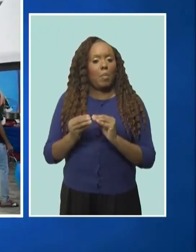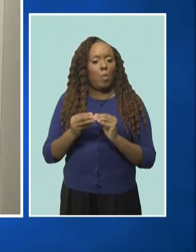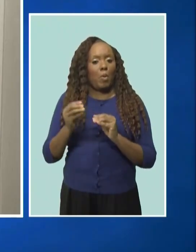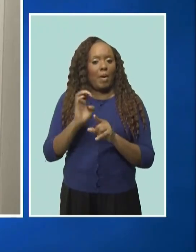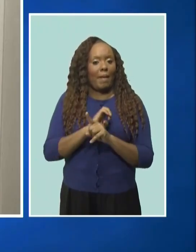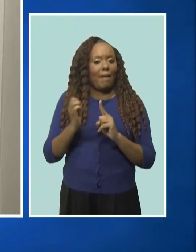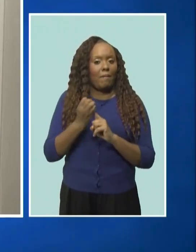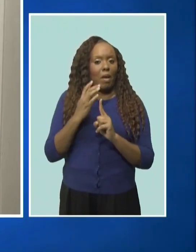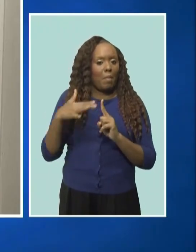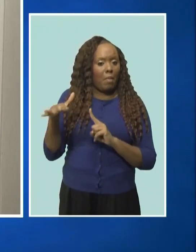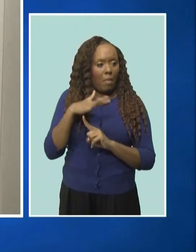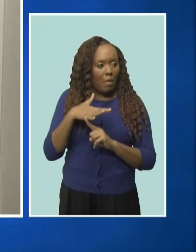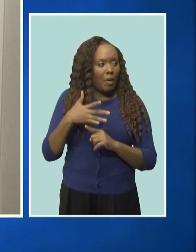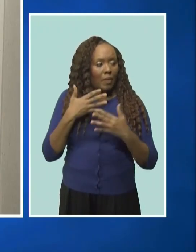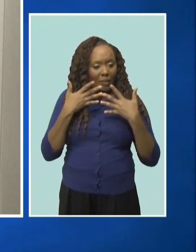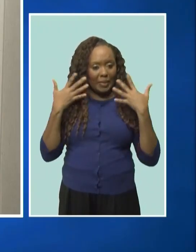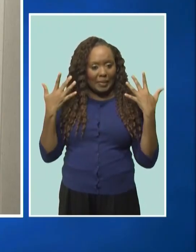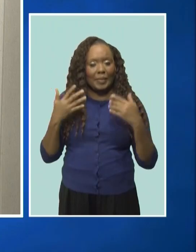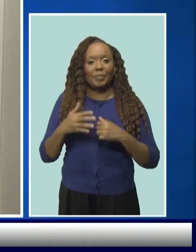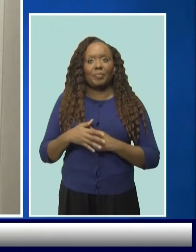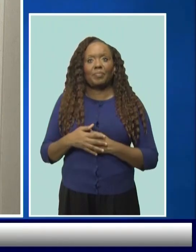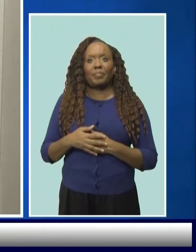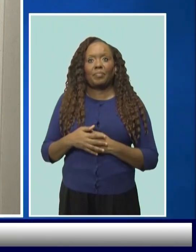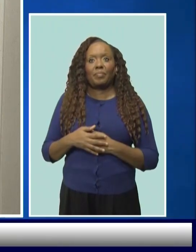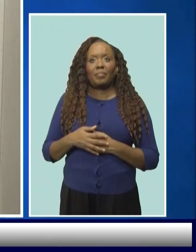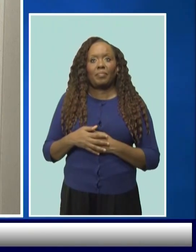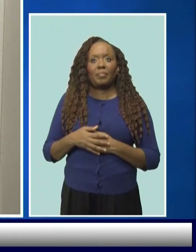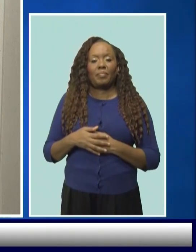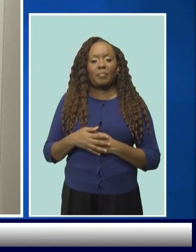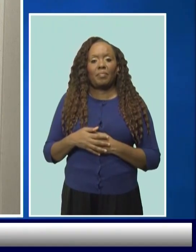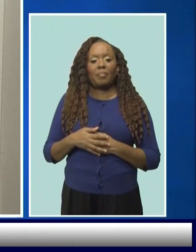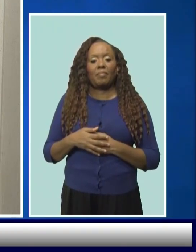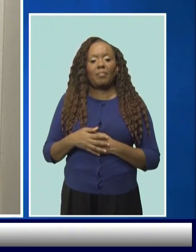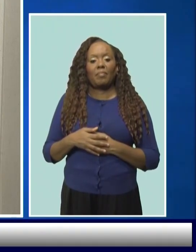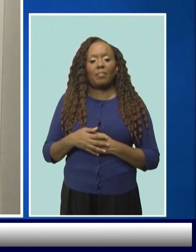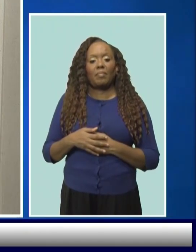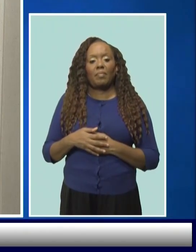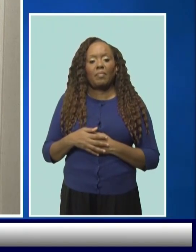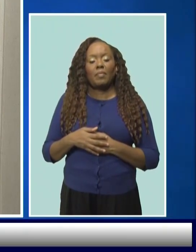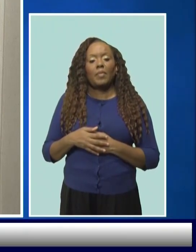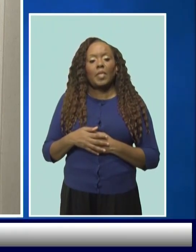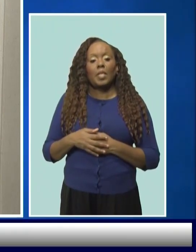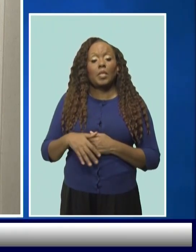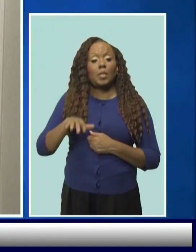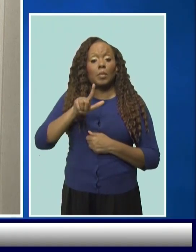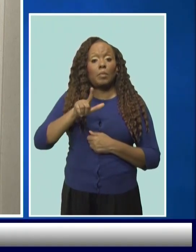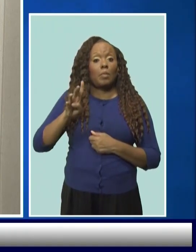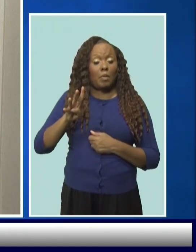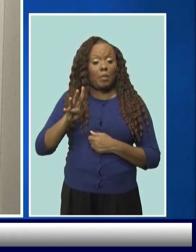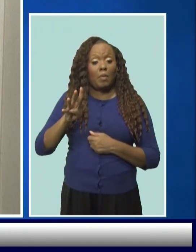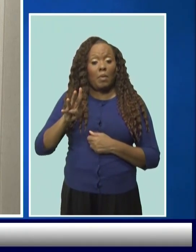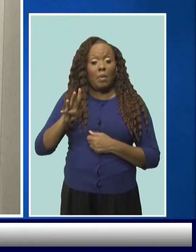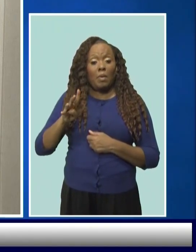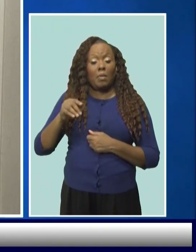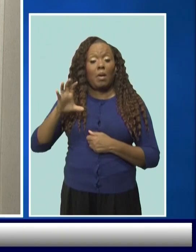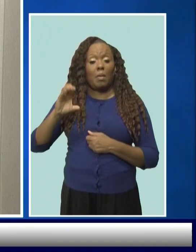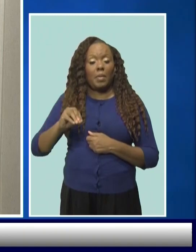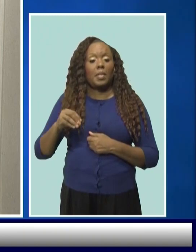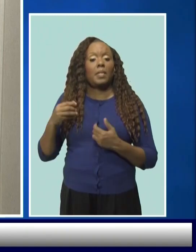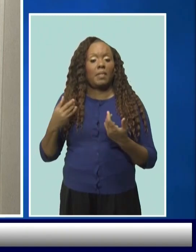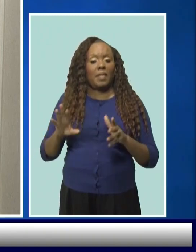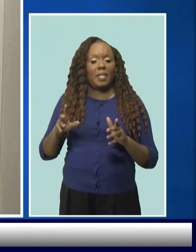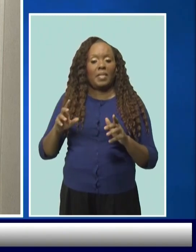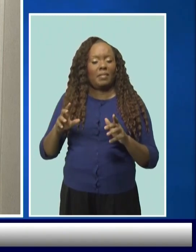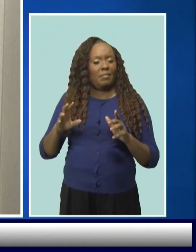is 24 of the 29 companies in Wildy had already changed out their lights to LEDs. So